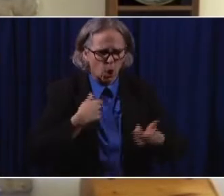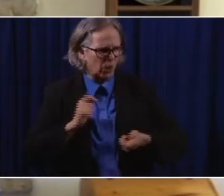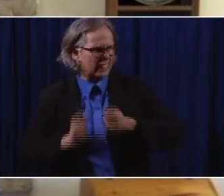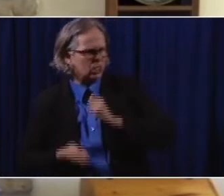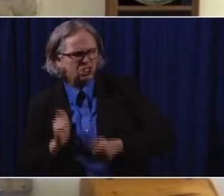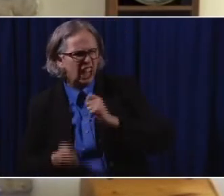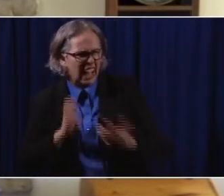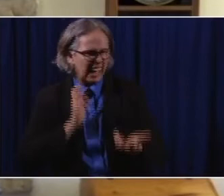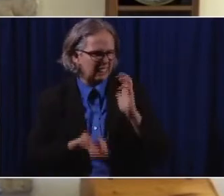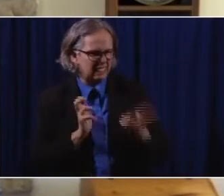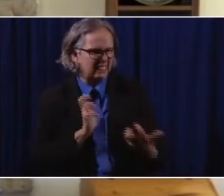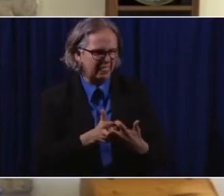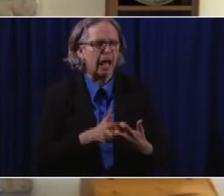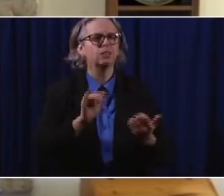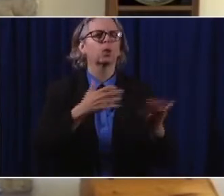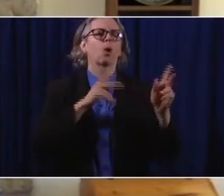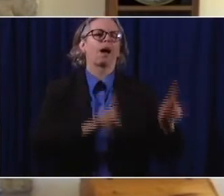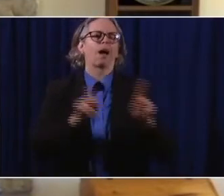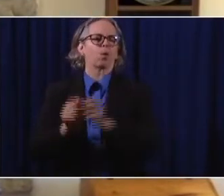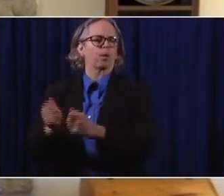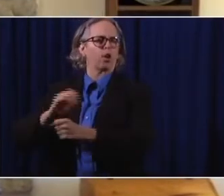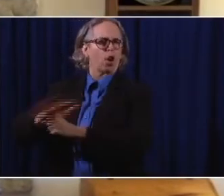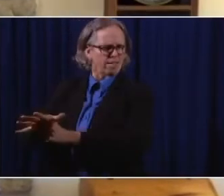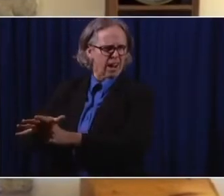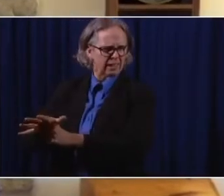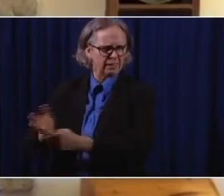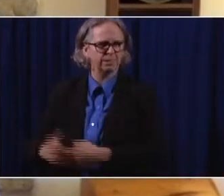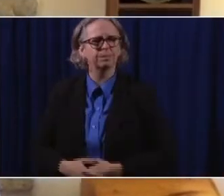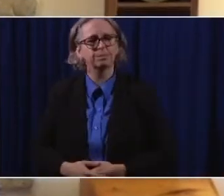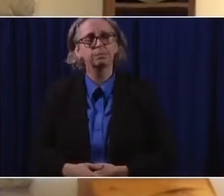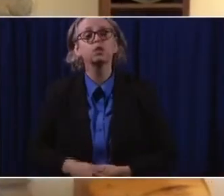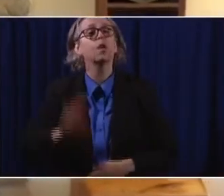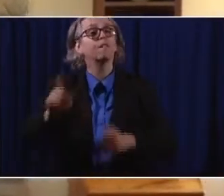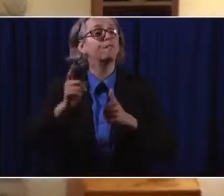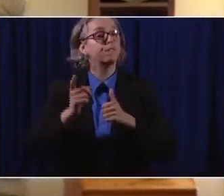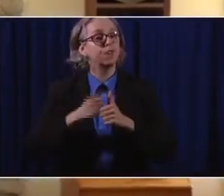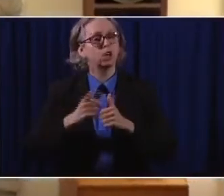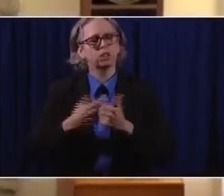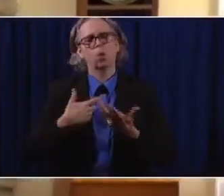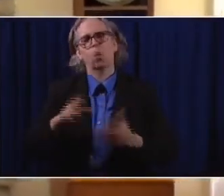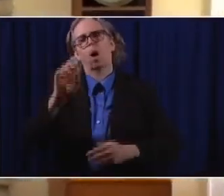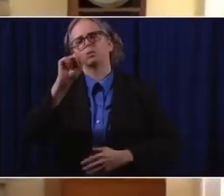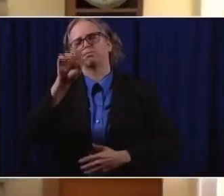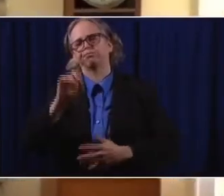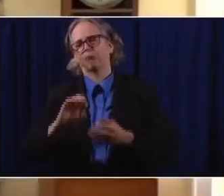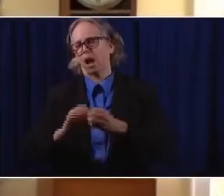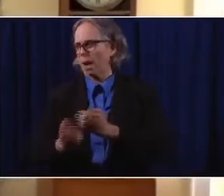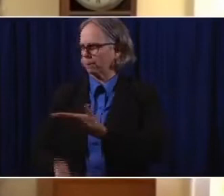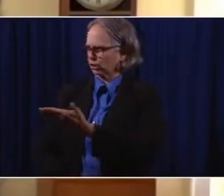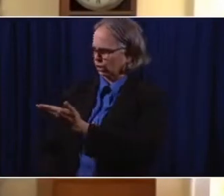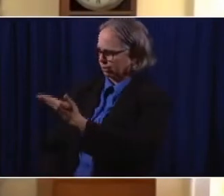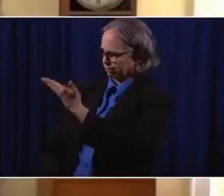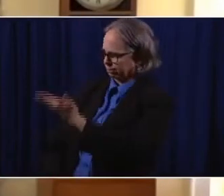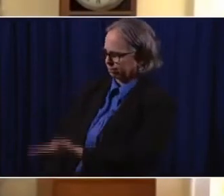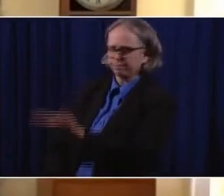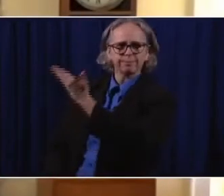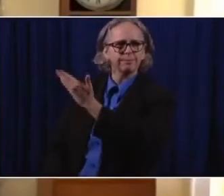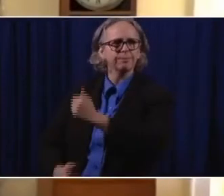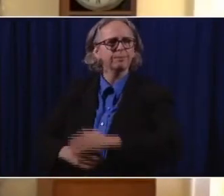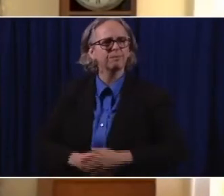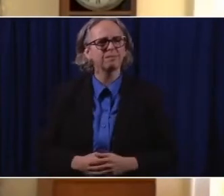first go to our slides and look at the data for today. Today we are reporting